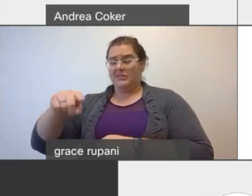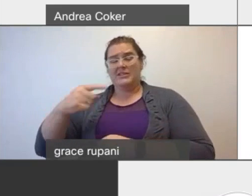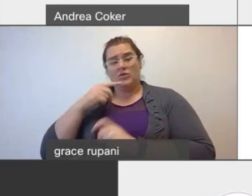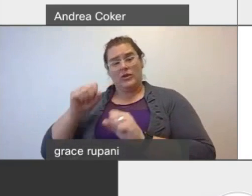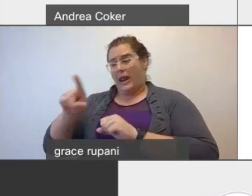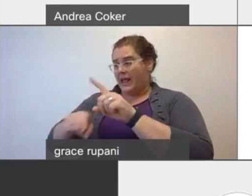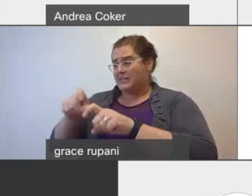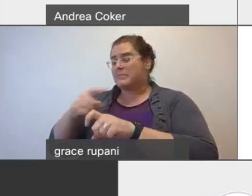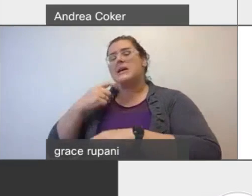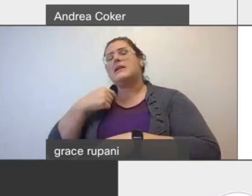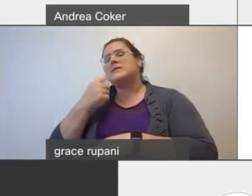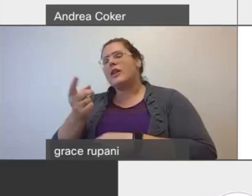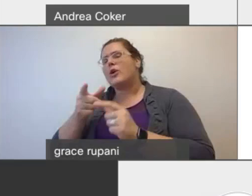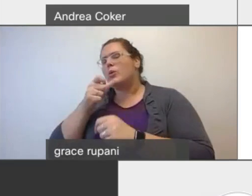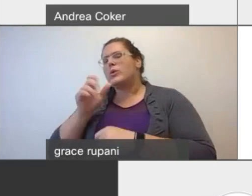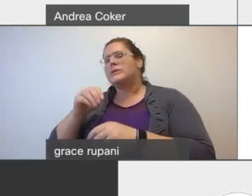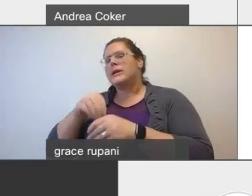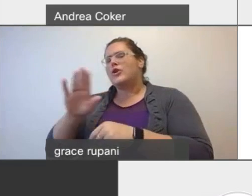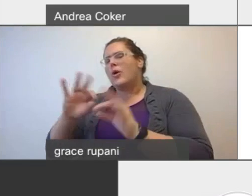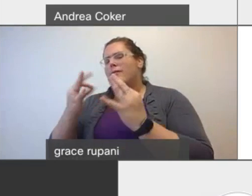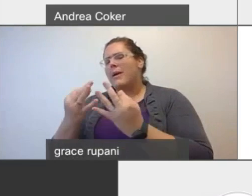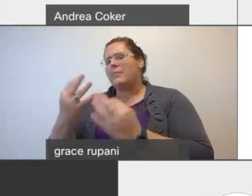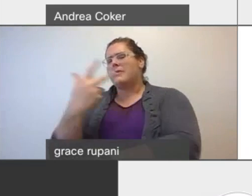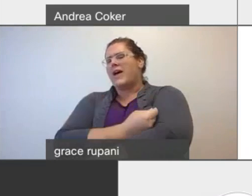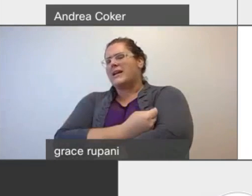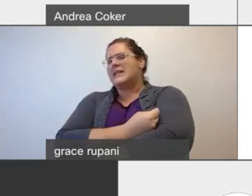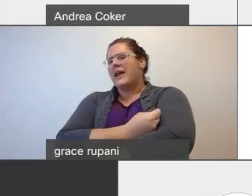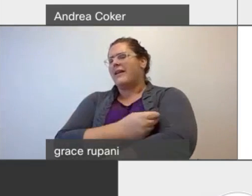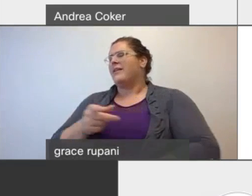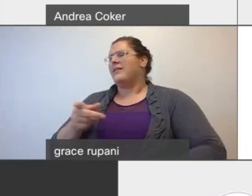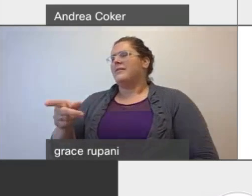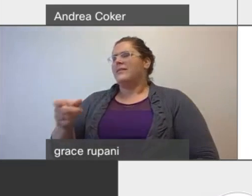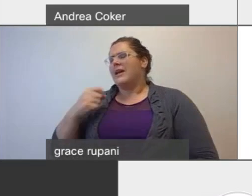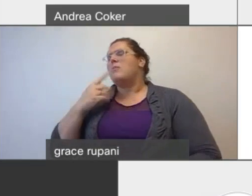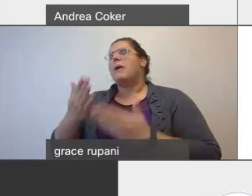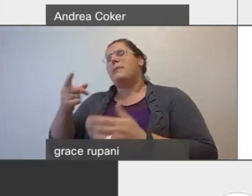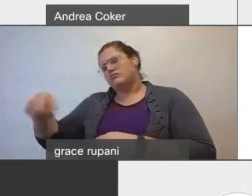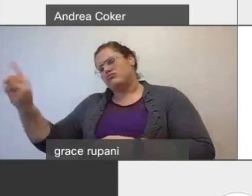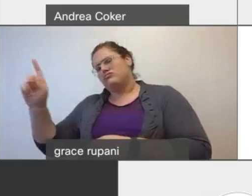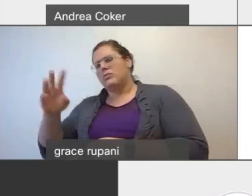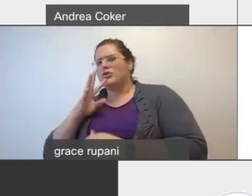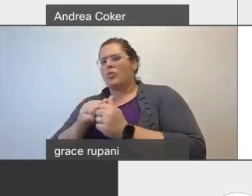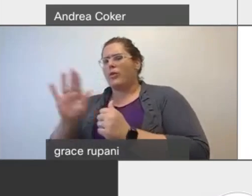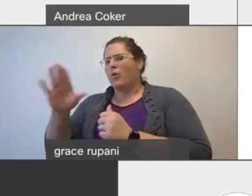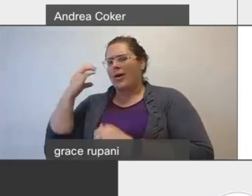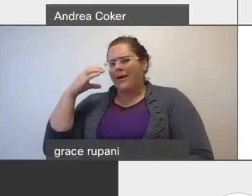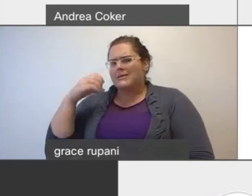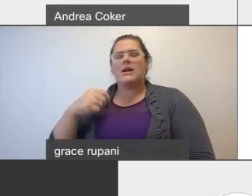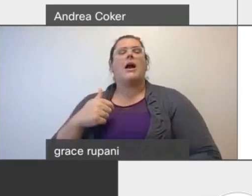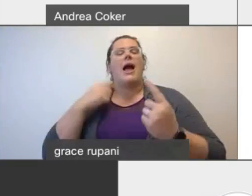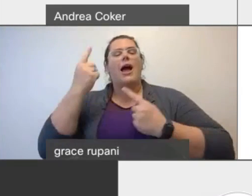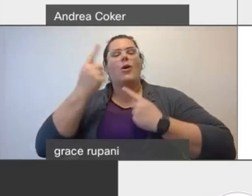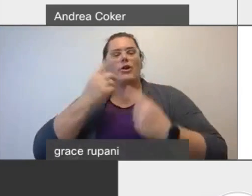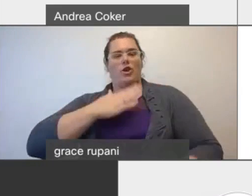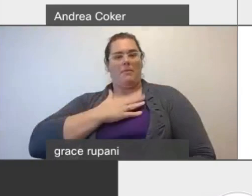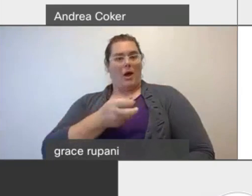talking to them and say, hey, talk to your cousin. We keep asking them and they're saying no. I mean, I just wonder in my own life how that would